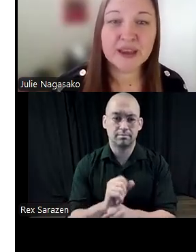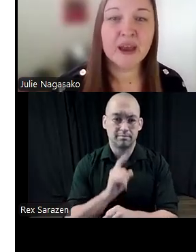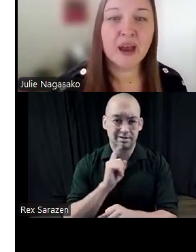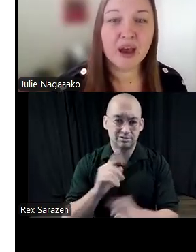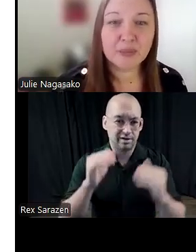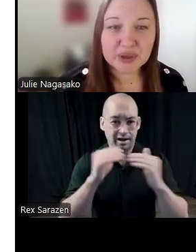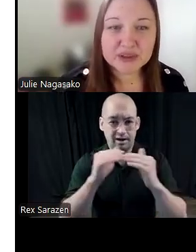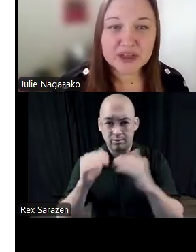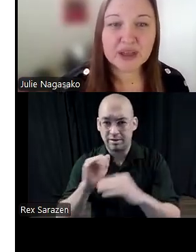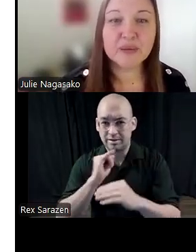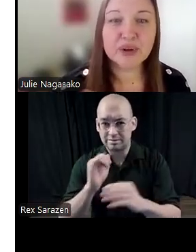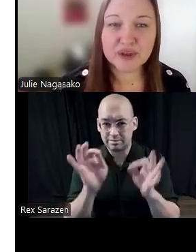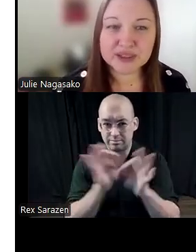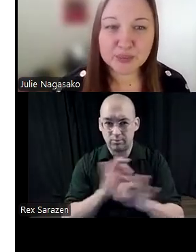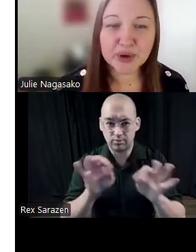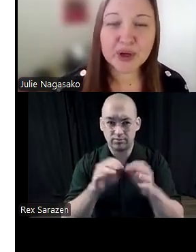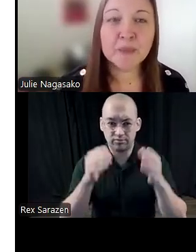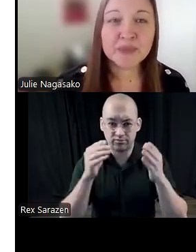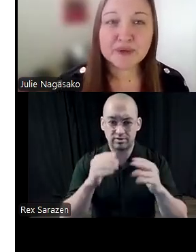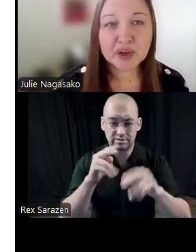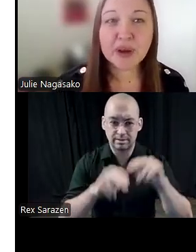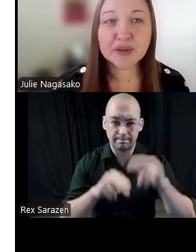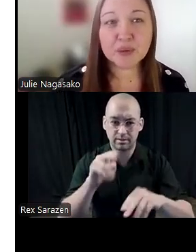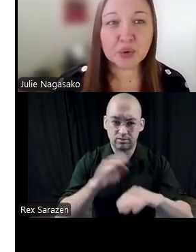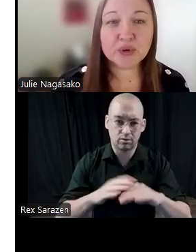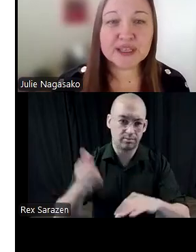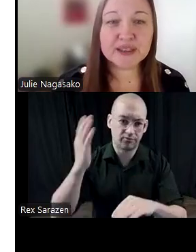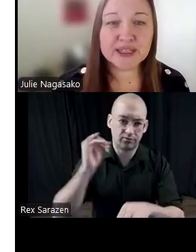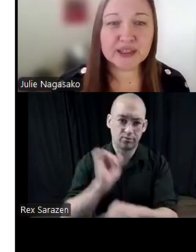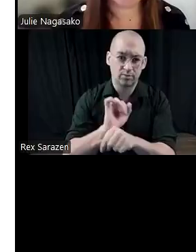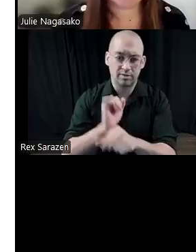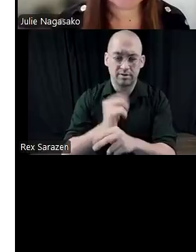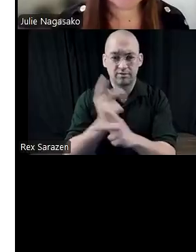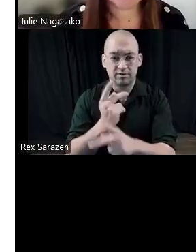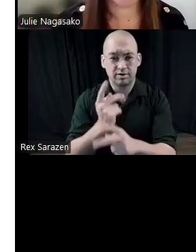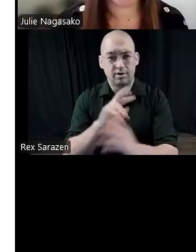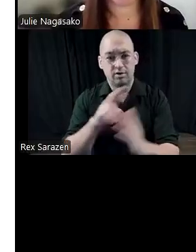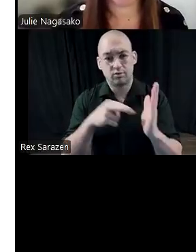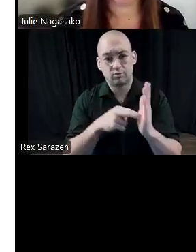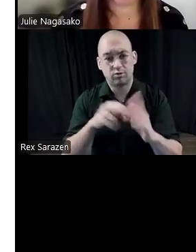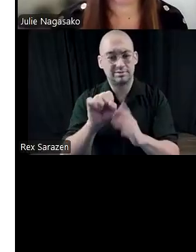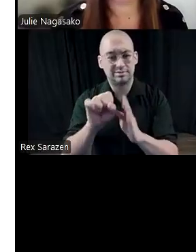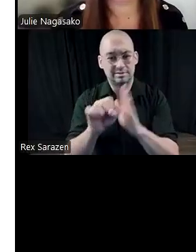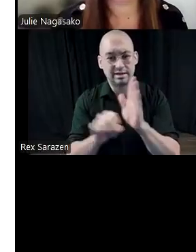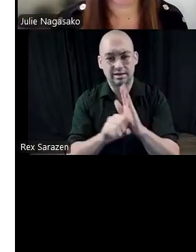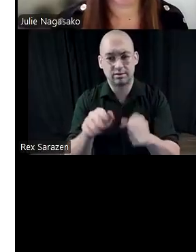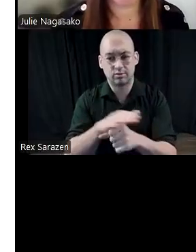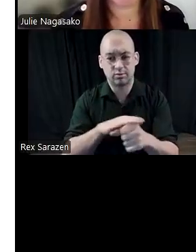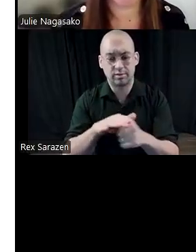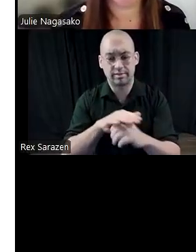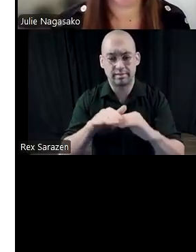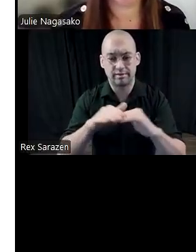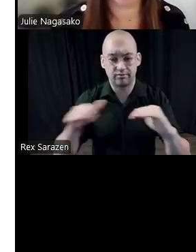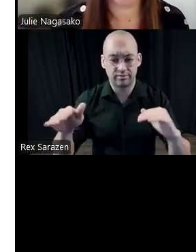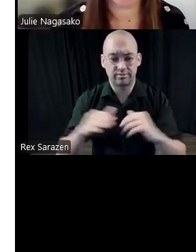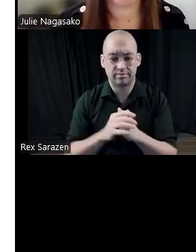focus, build on the previous work, figure out the roles at the state and local level, and make sure in public health, it's also very important to us